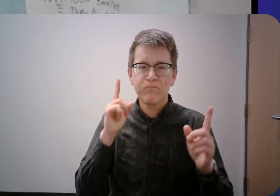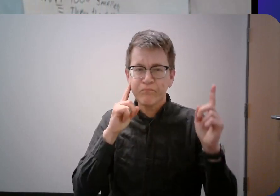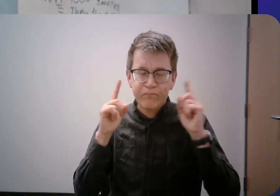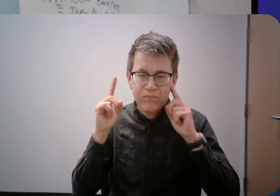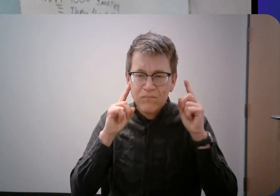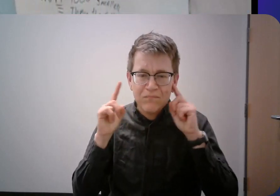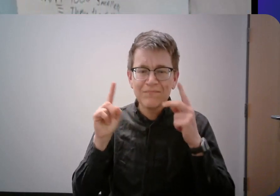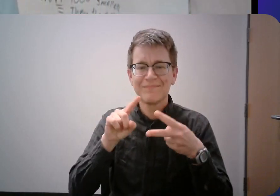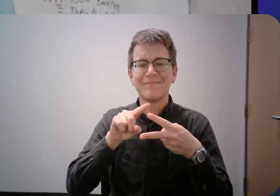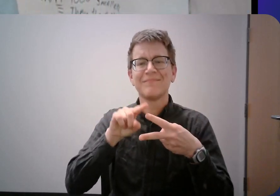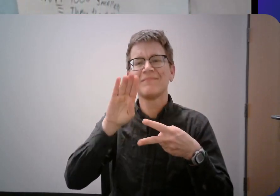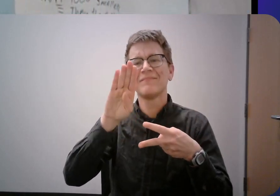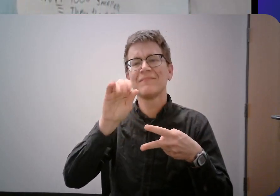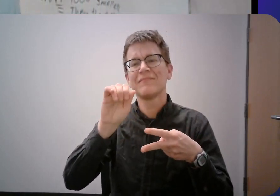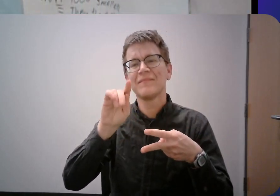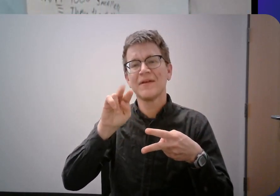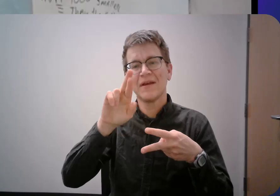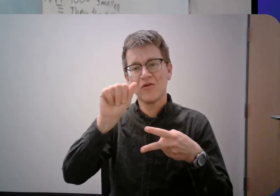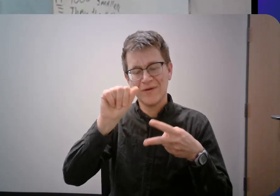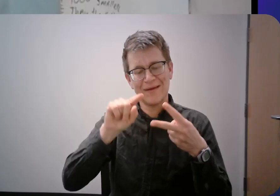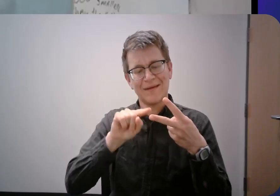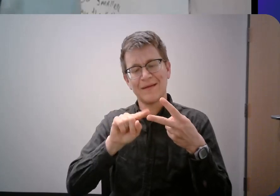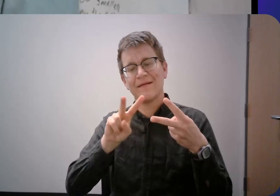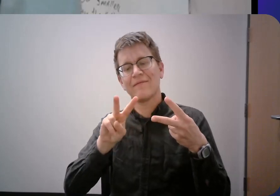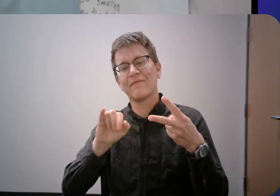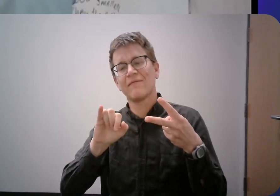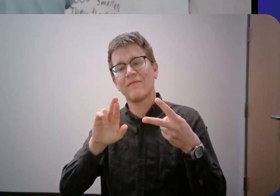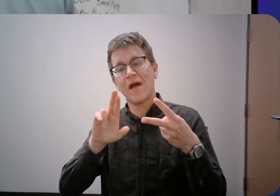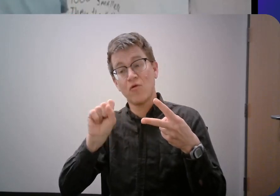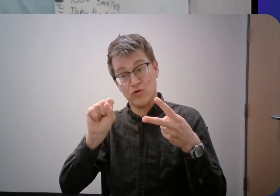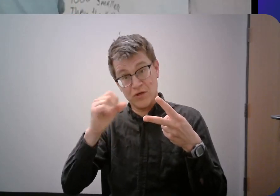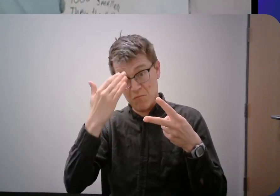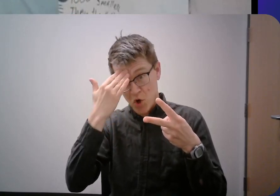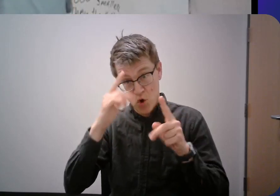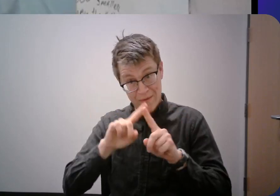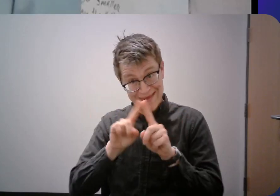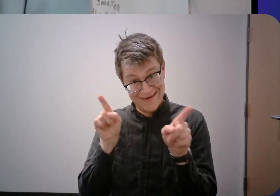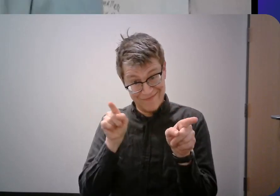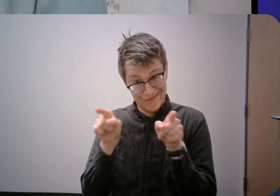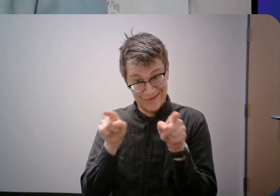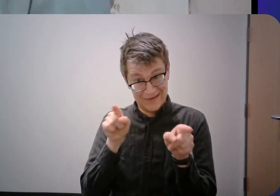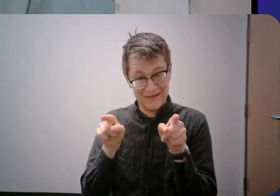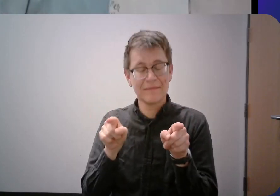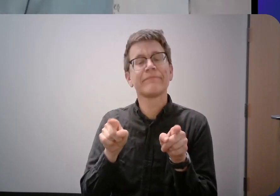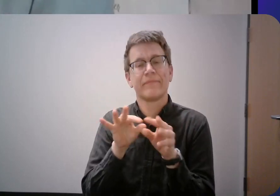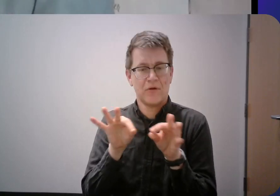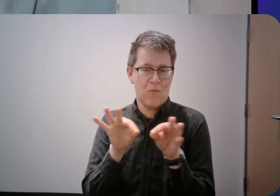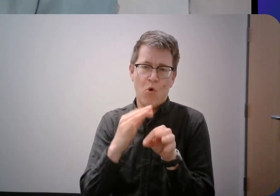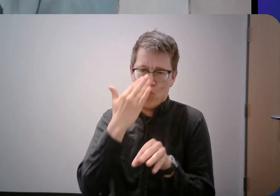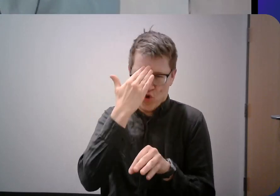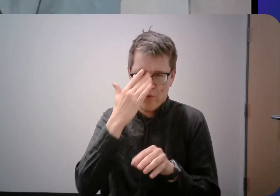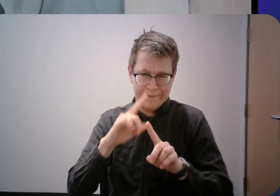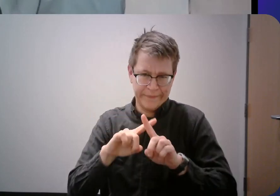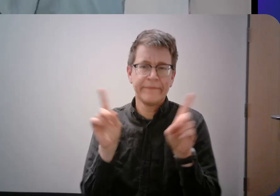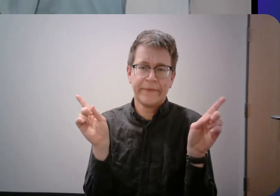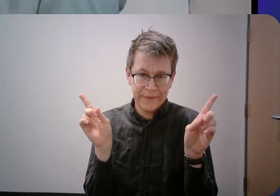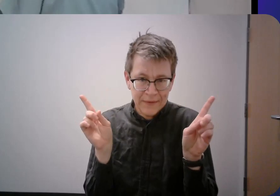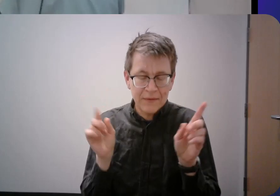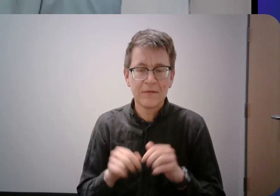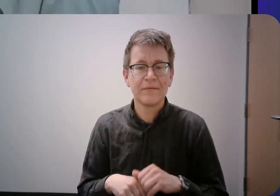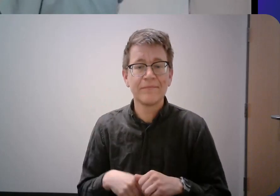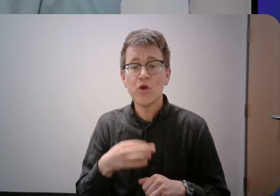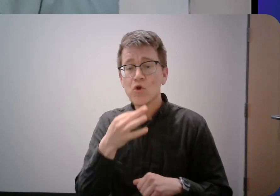two? We need to know the difference. I mean, fall is coming, winter, everybody gets